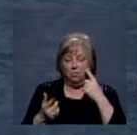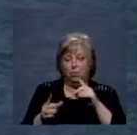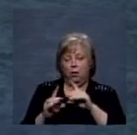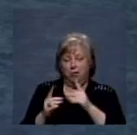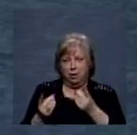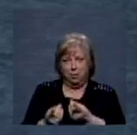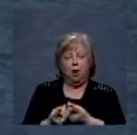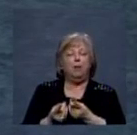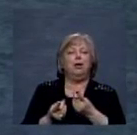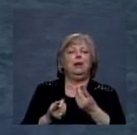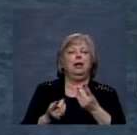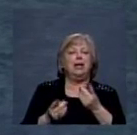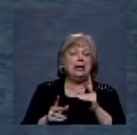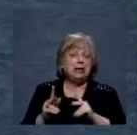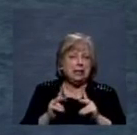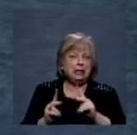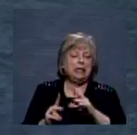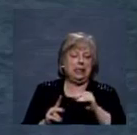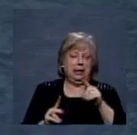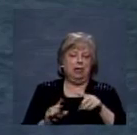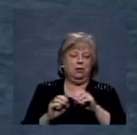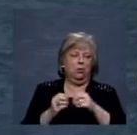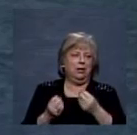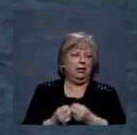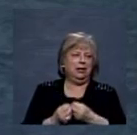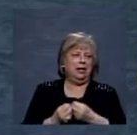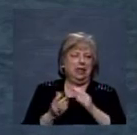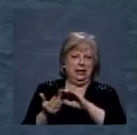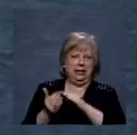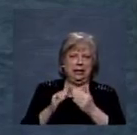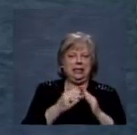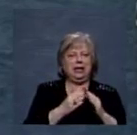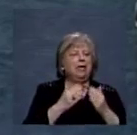and to this organization. Thank Congratulations. You. Thank you very much. I appreciate it.